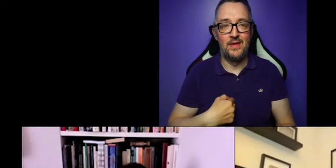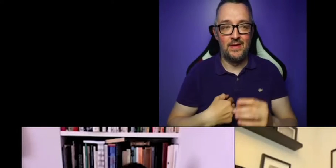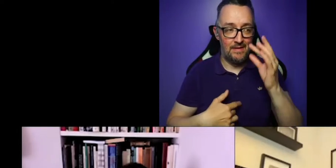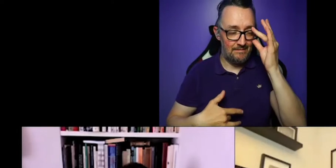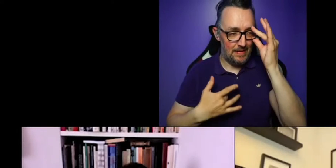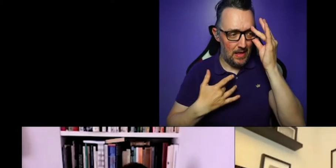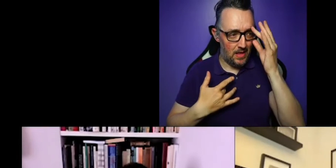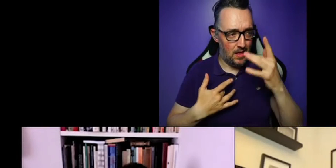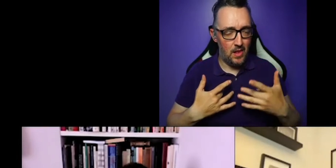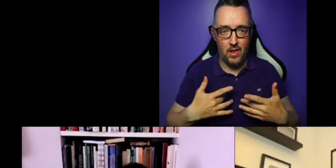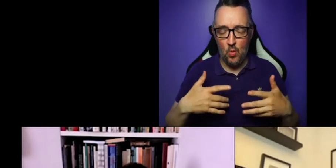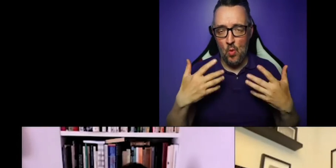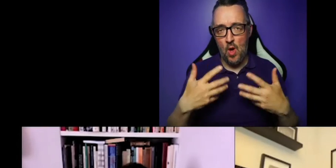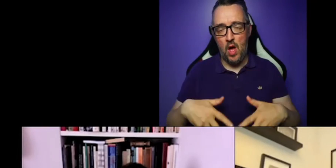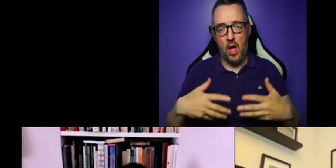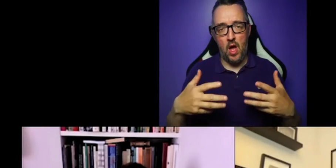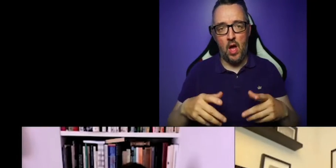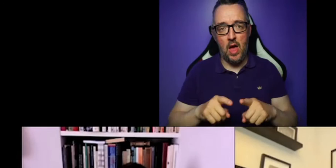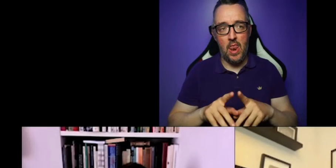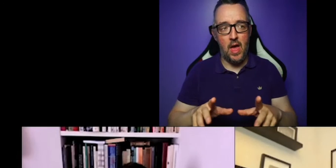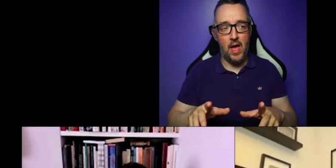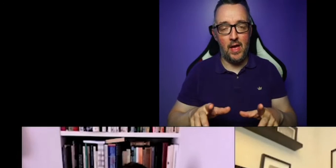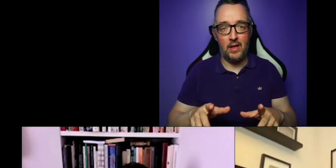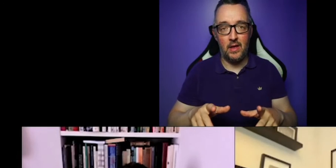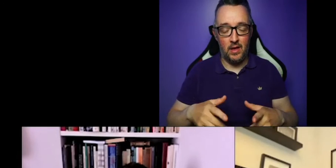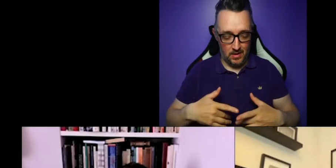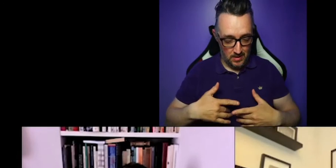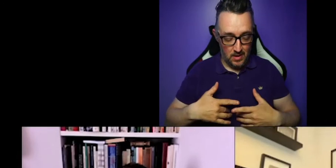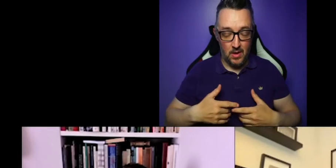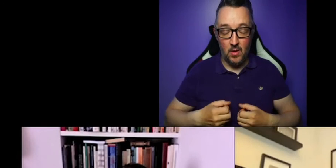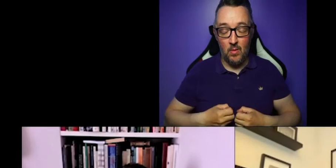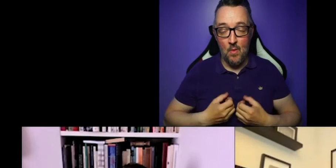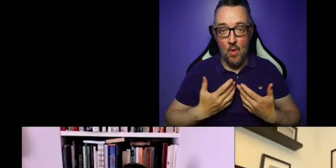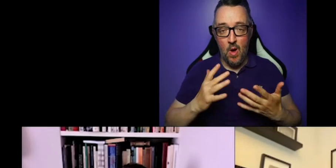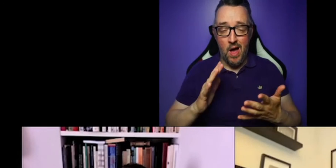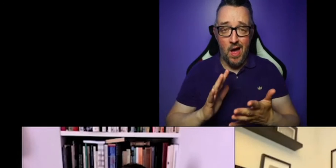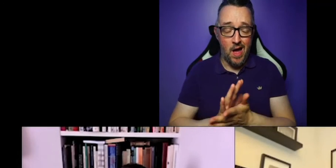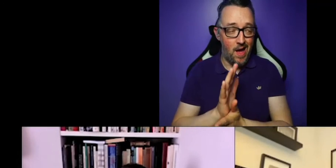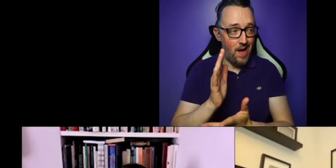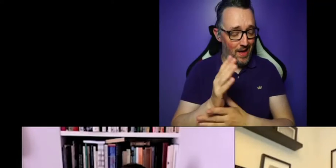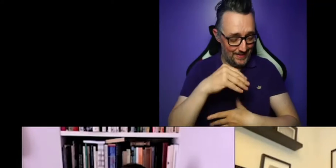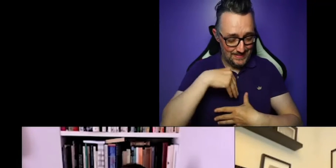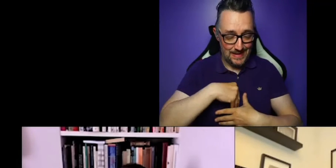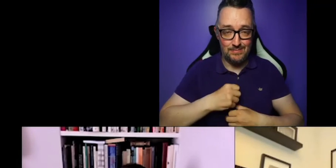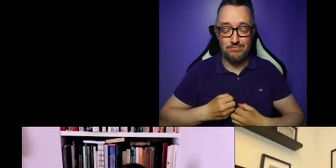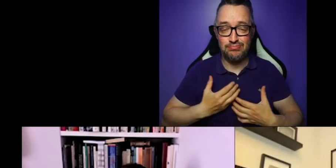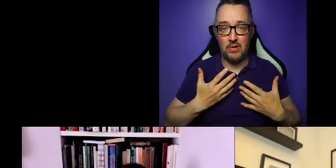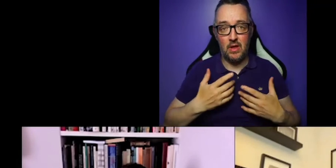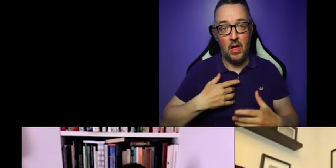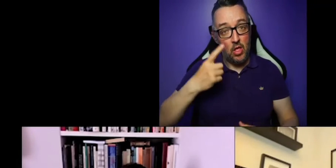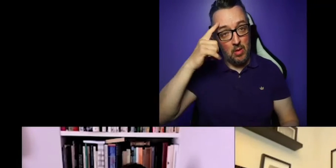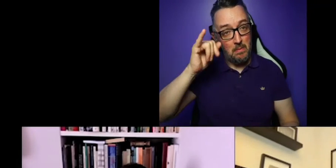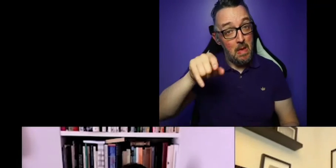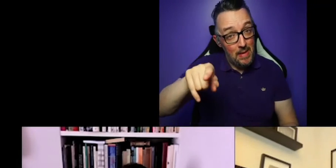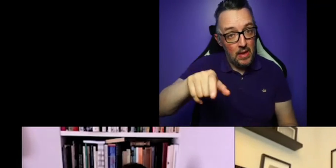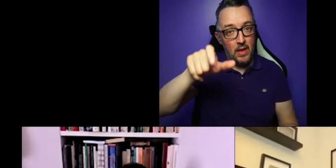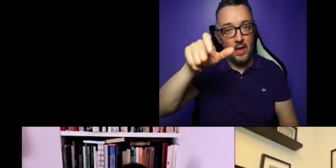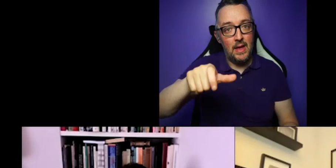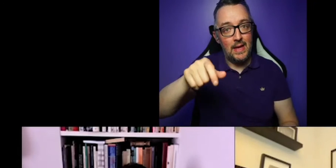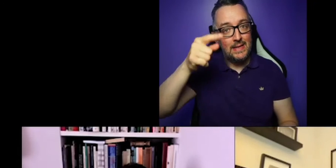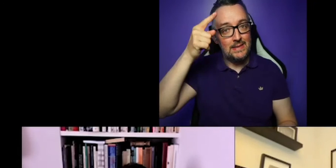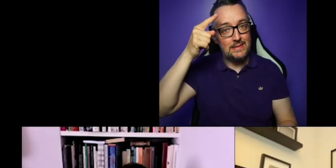was just extraordinary. It was like a sort of euphoria that came over me. And I had thought that the psychologist might have a